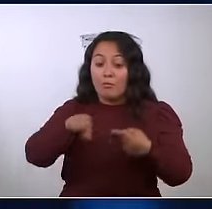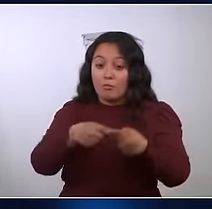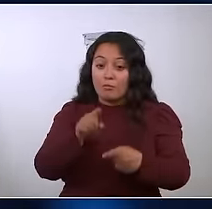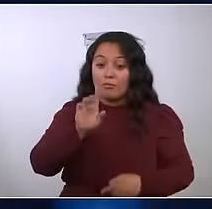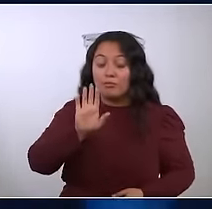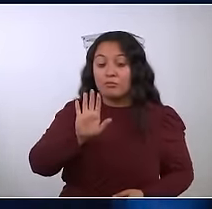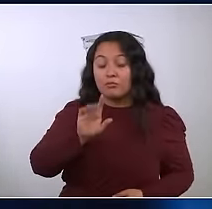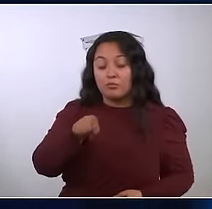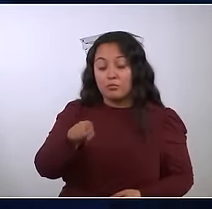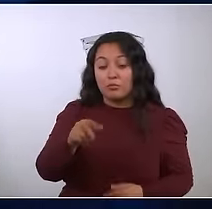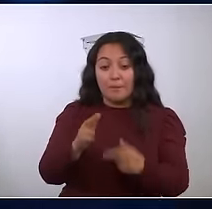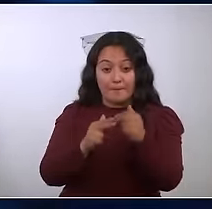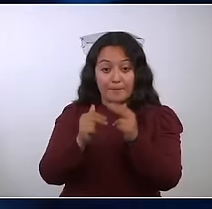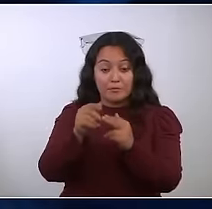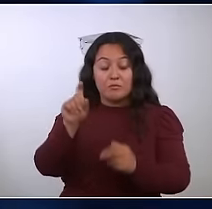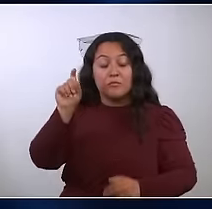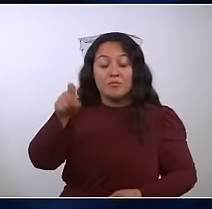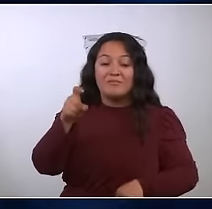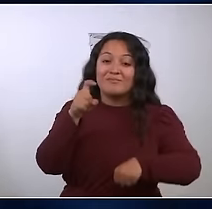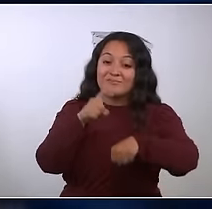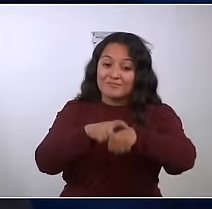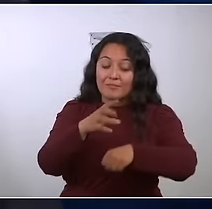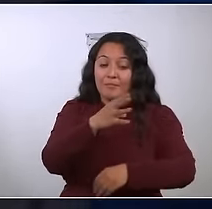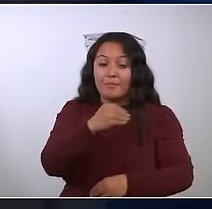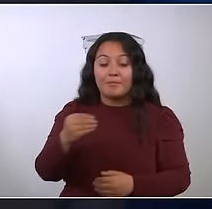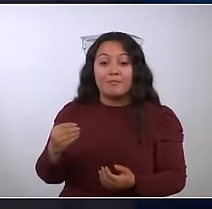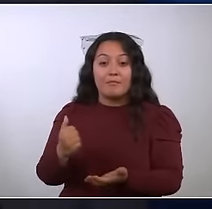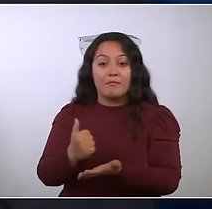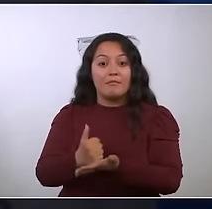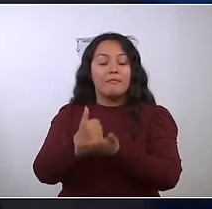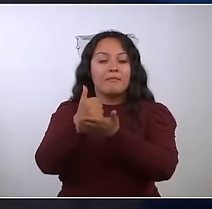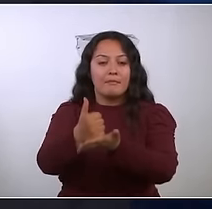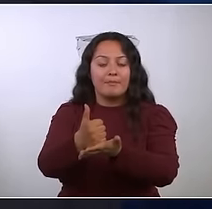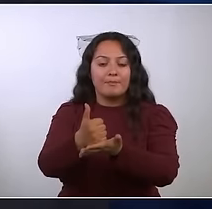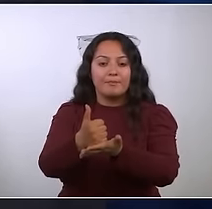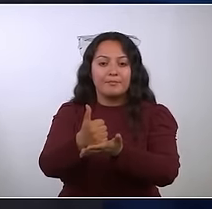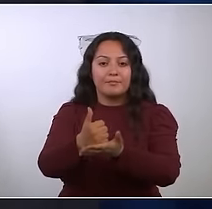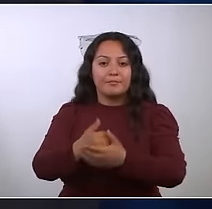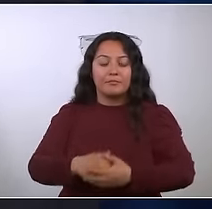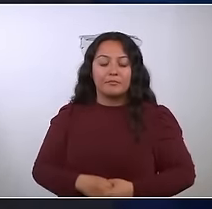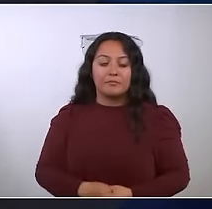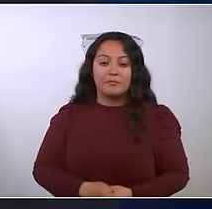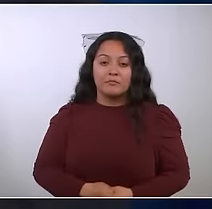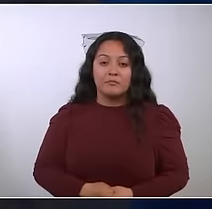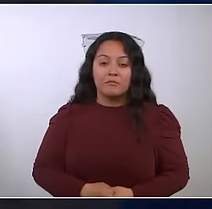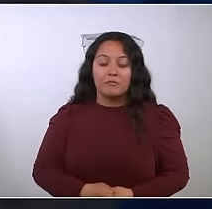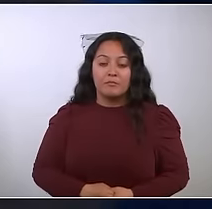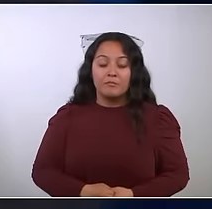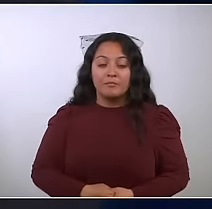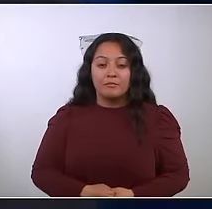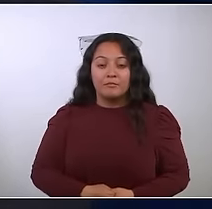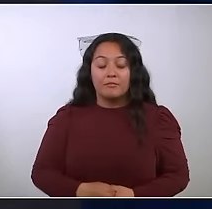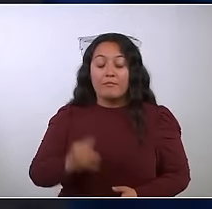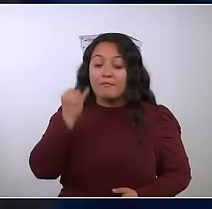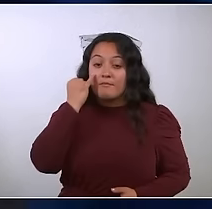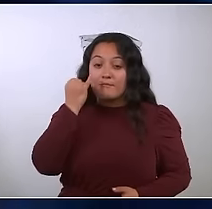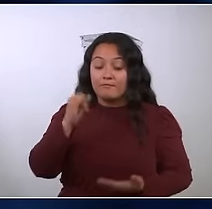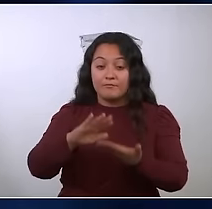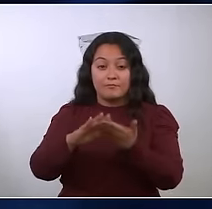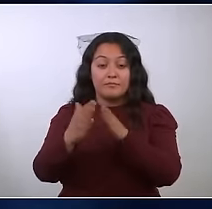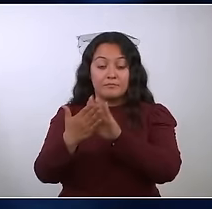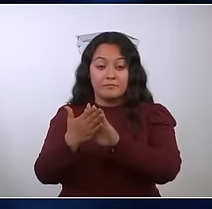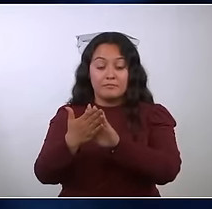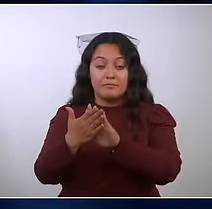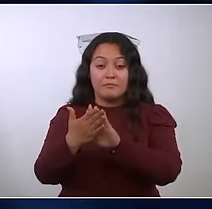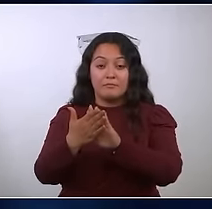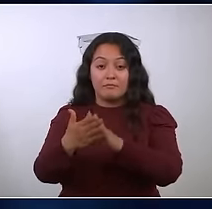time and resources. Que para edificar toma tiempo y recursos. But in any moment, any city. Pero en cualquier momento una ciudad. Can be